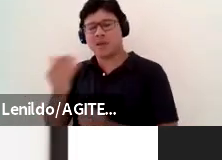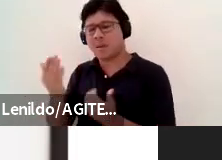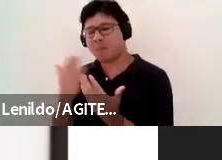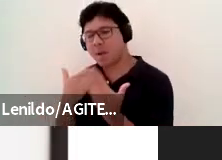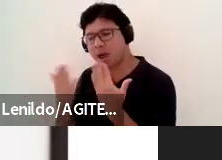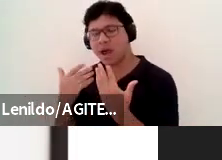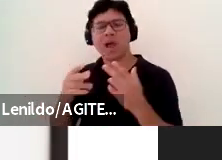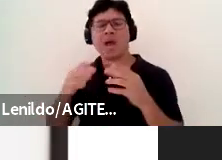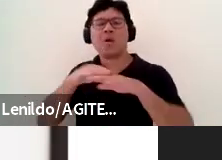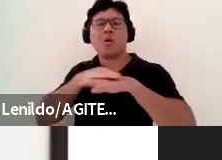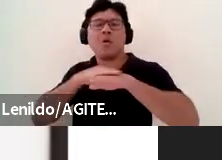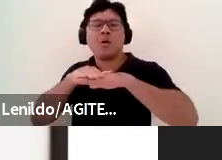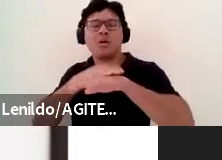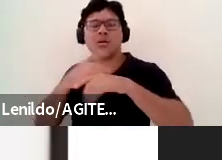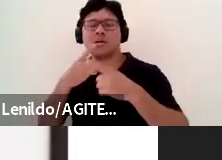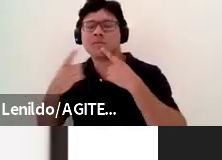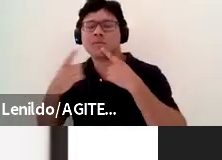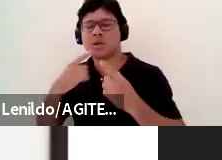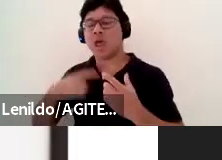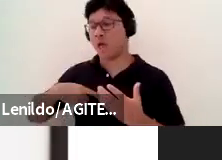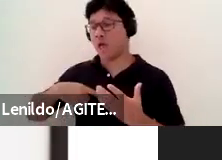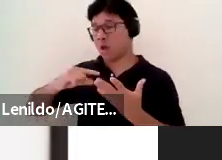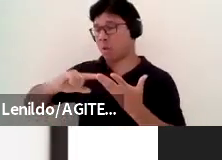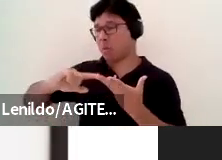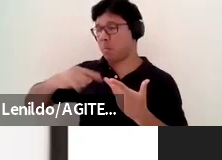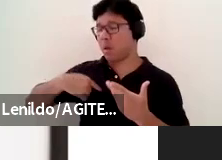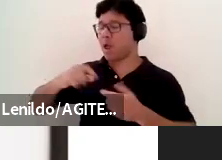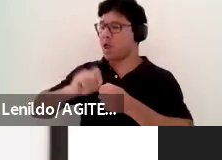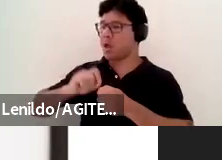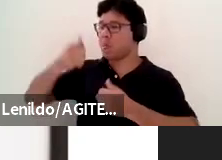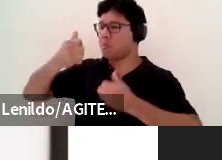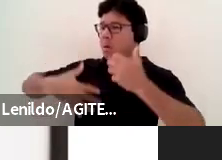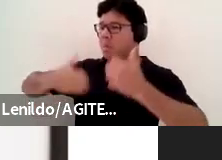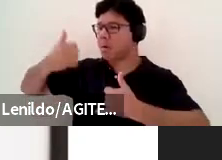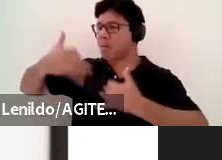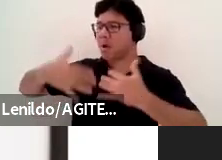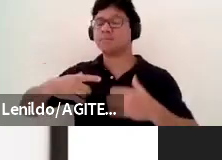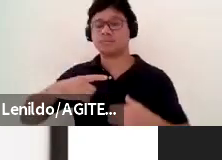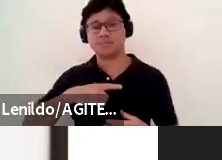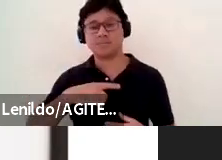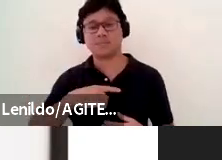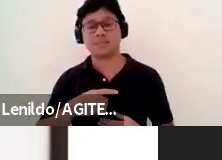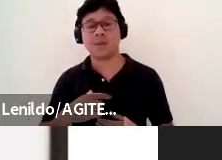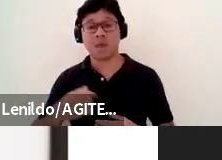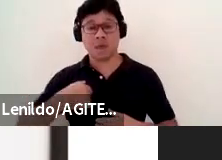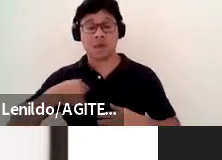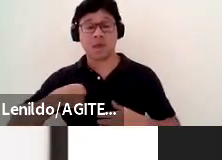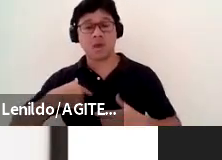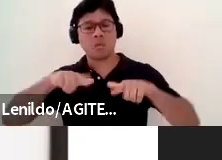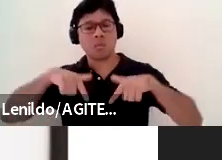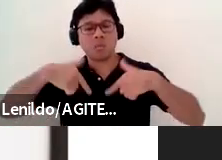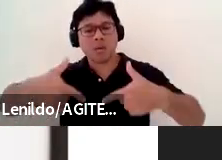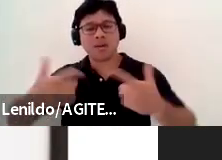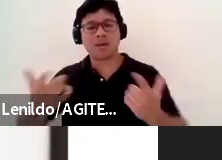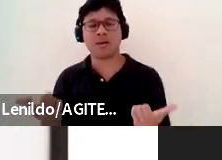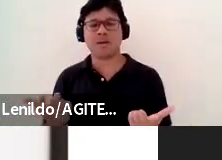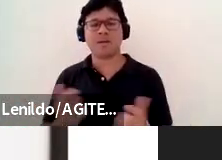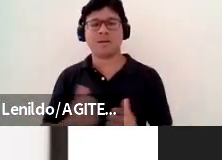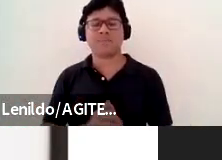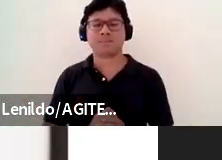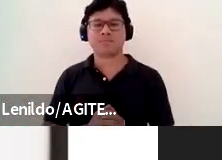all my achievements, but everybody's sleeping, so I'm alone. What I do is I chill a half bottle of